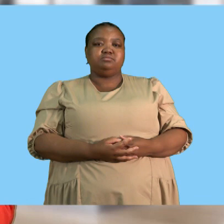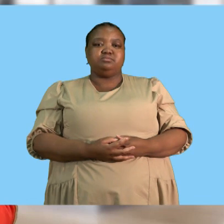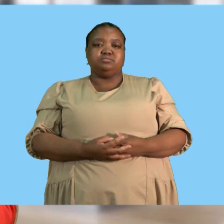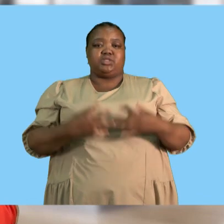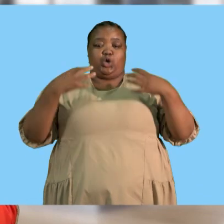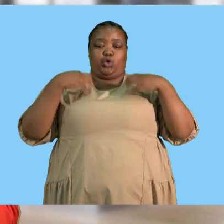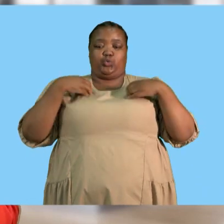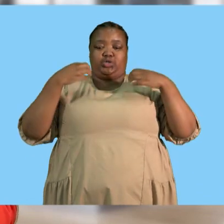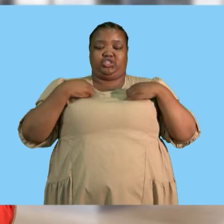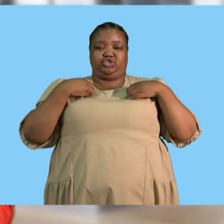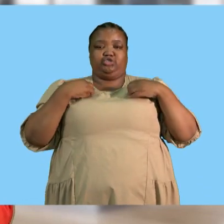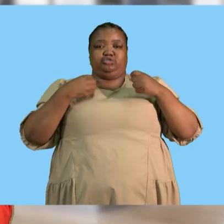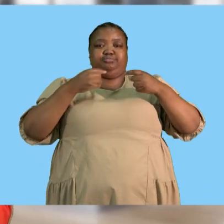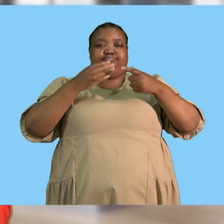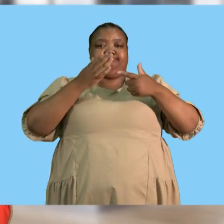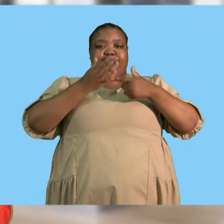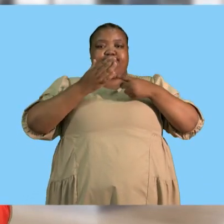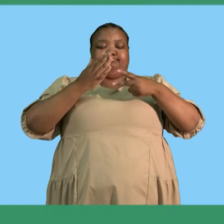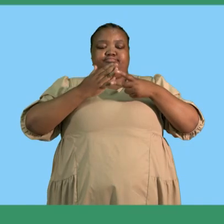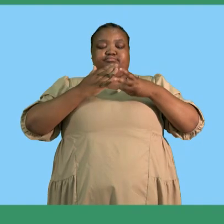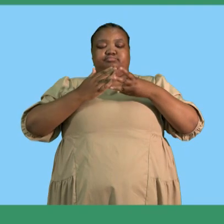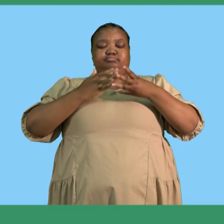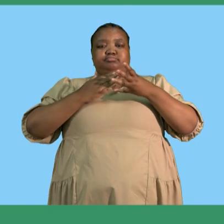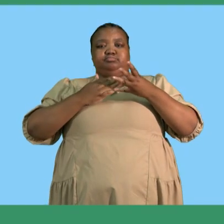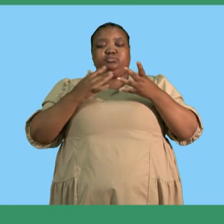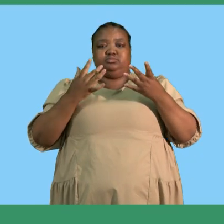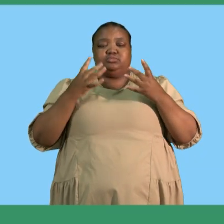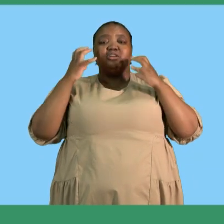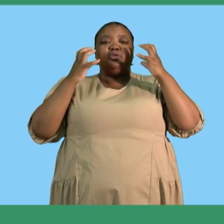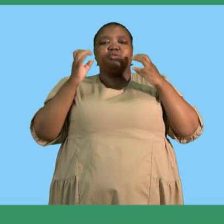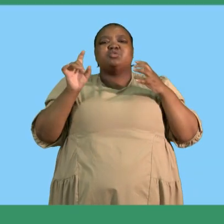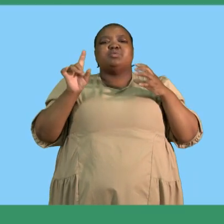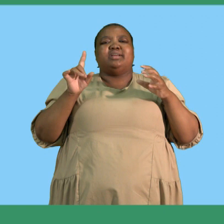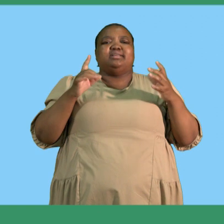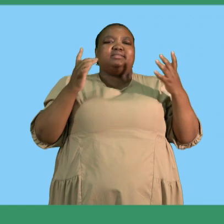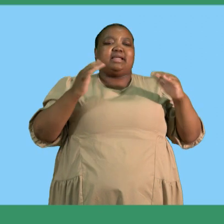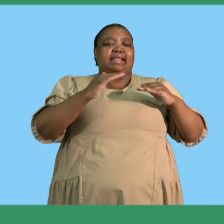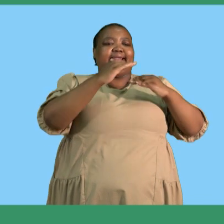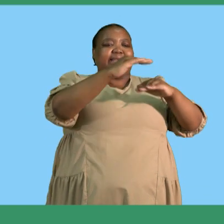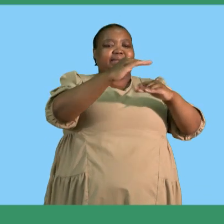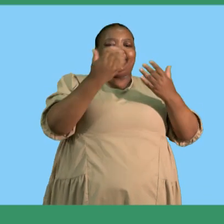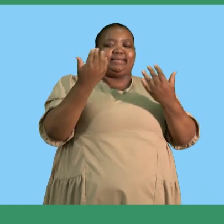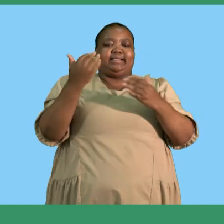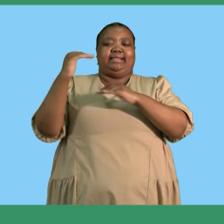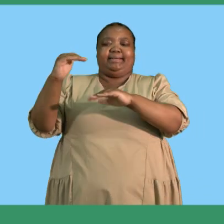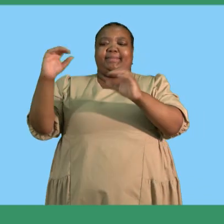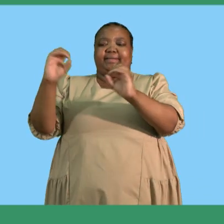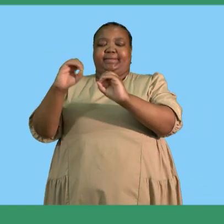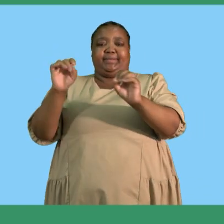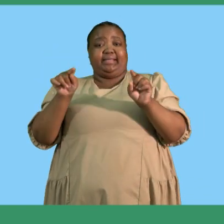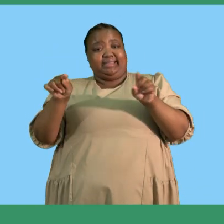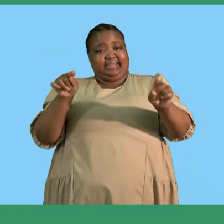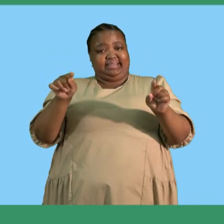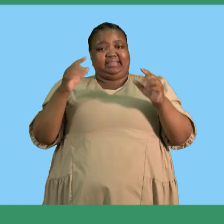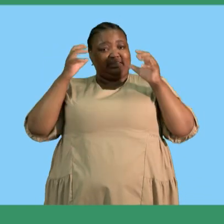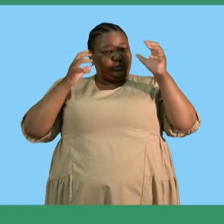When looking at forms of ownership, it is possible that you can confuse limited and unlimited